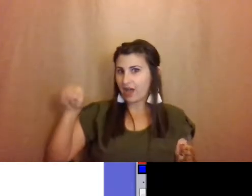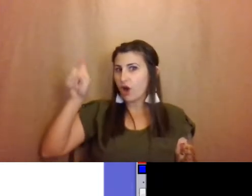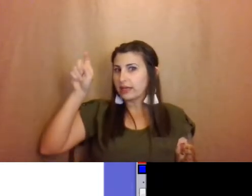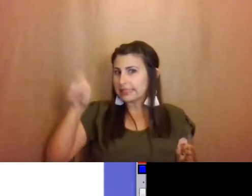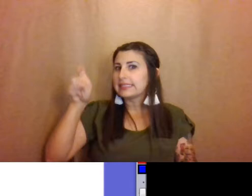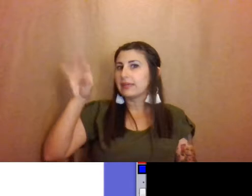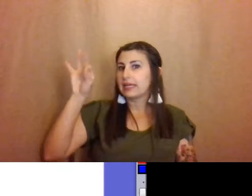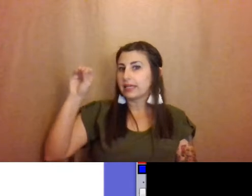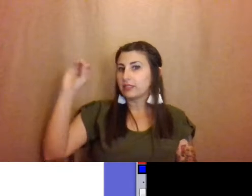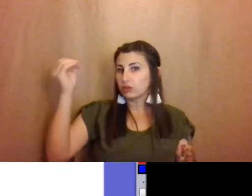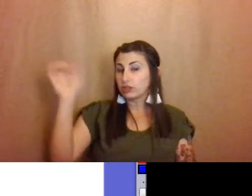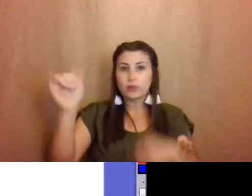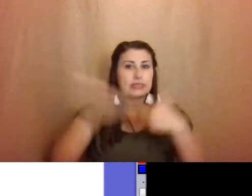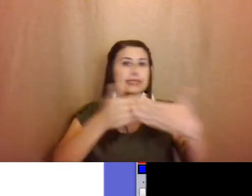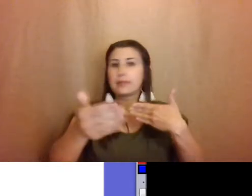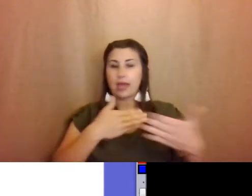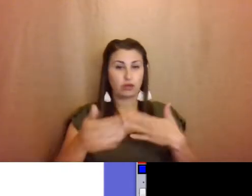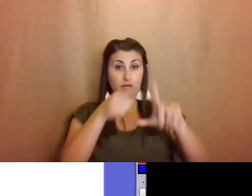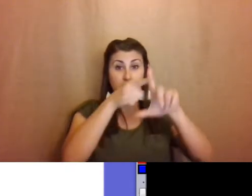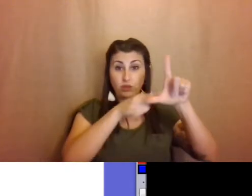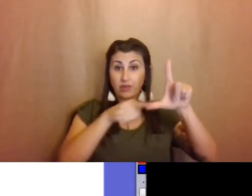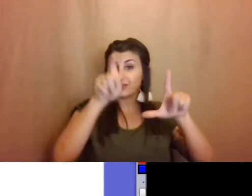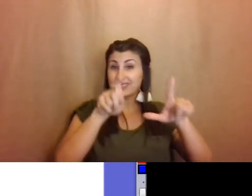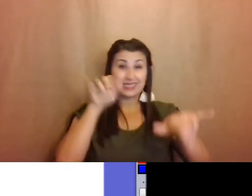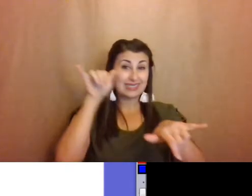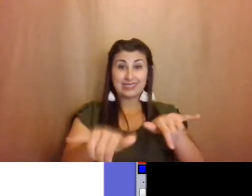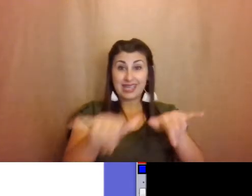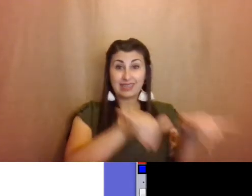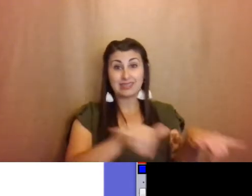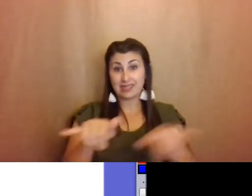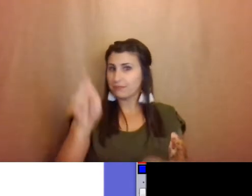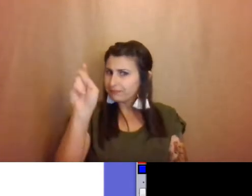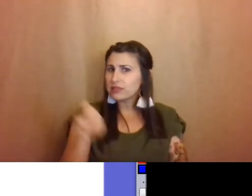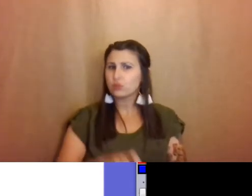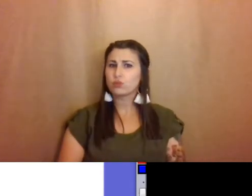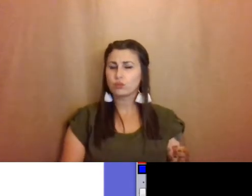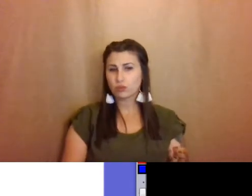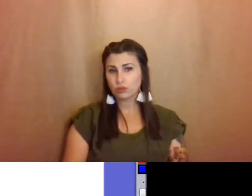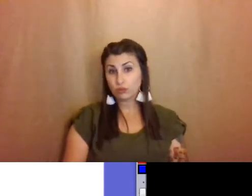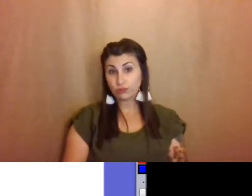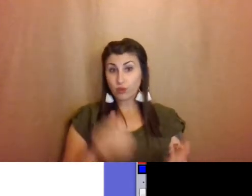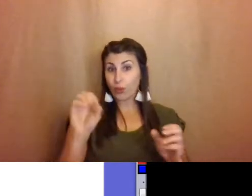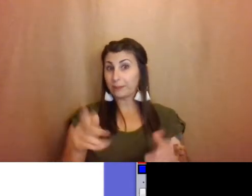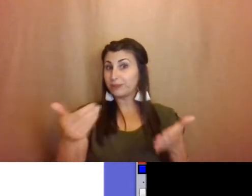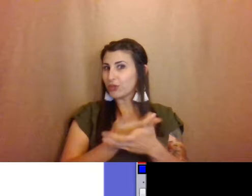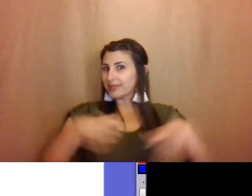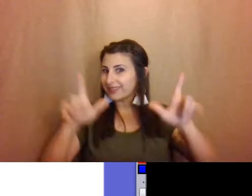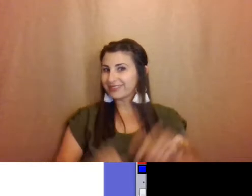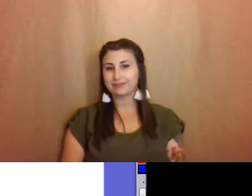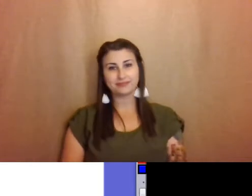this is 90 degrees, this one should also be 90 degrees no matter what. So the angles stay exactly the same.